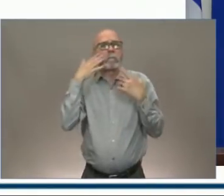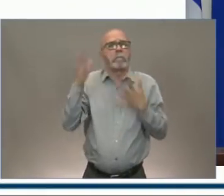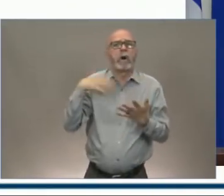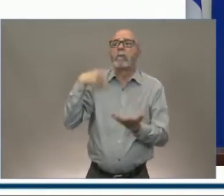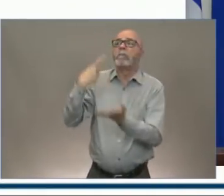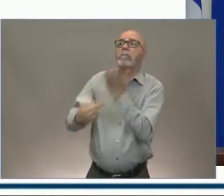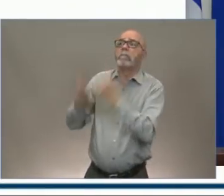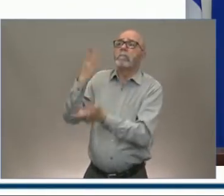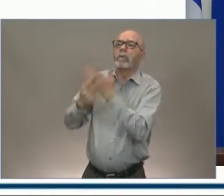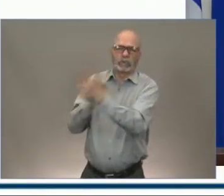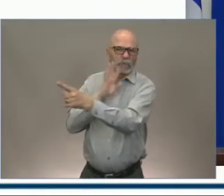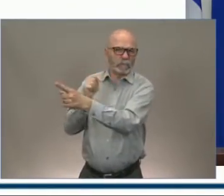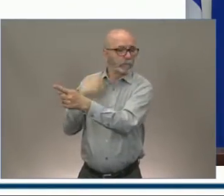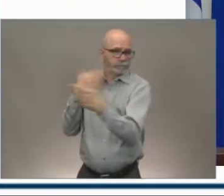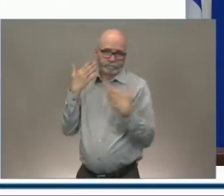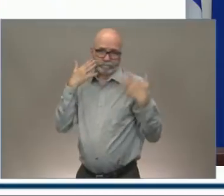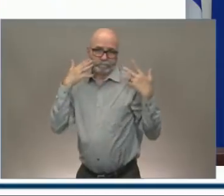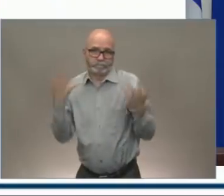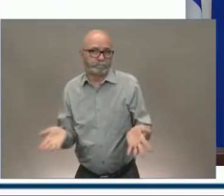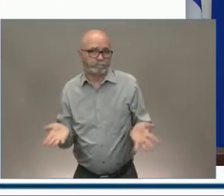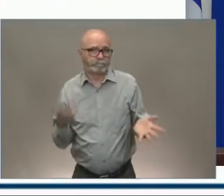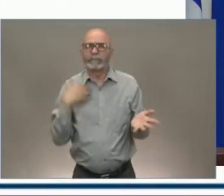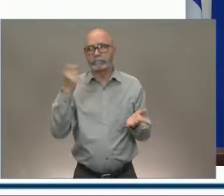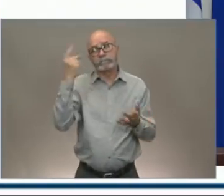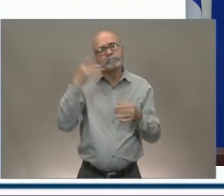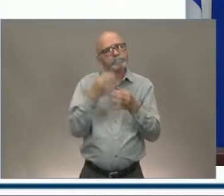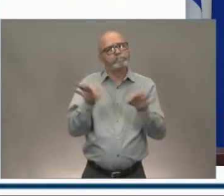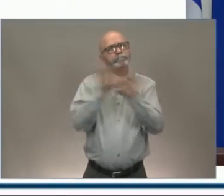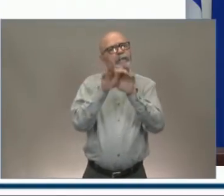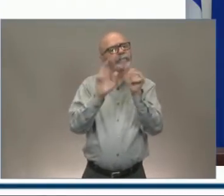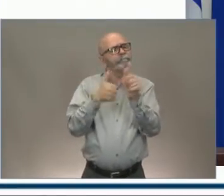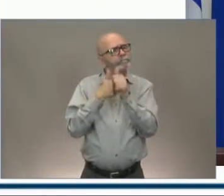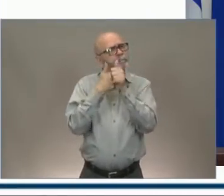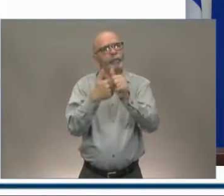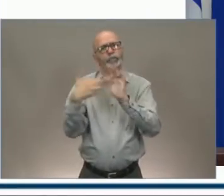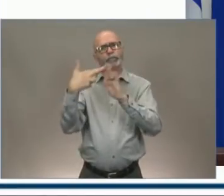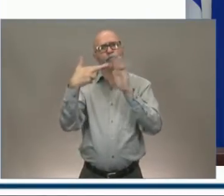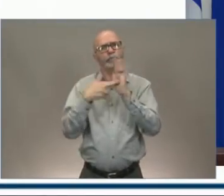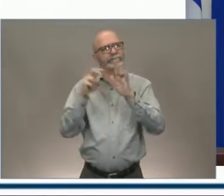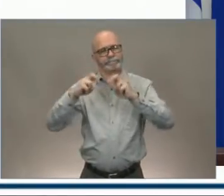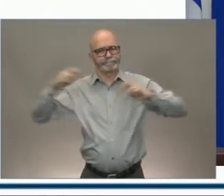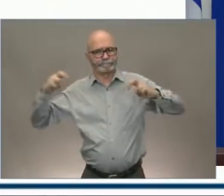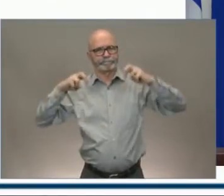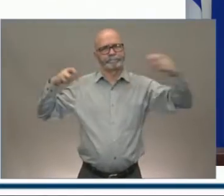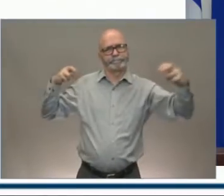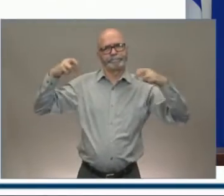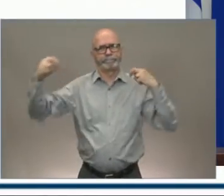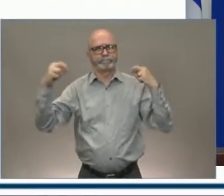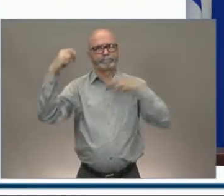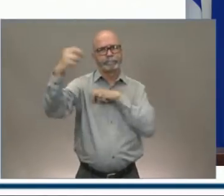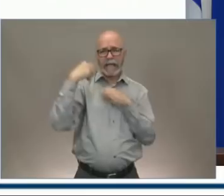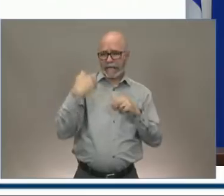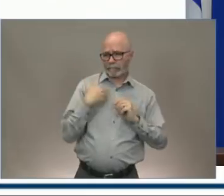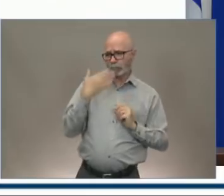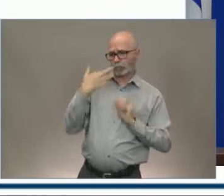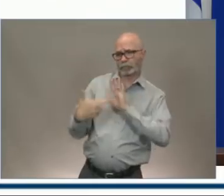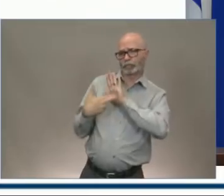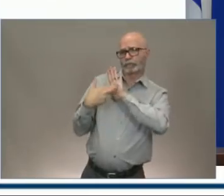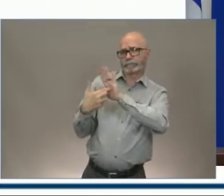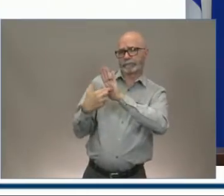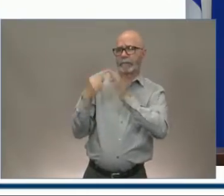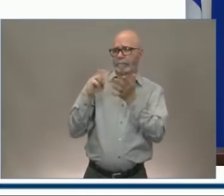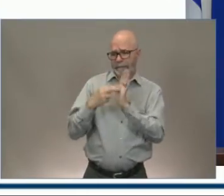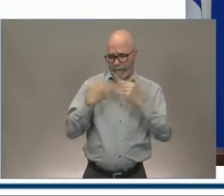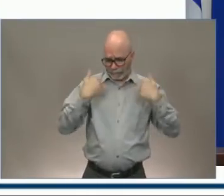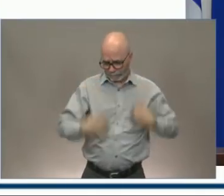we're going to need to make sure we follow the restrictions, not only to the letter of the law, but making sure that we set an example as public officials.